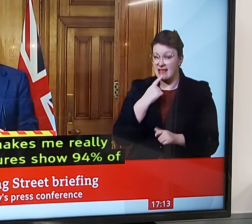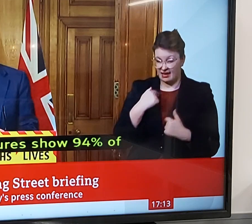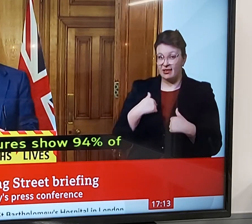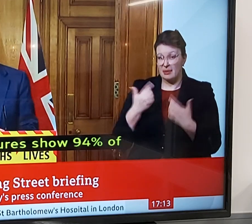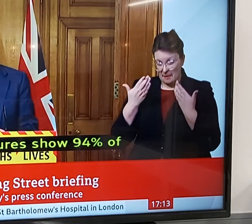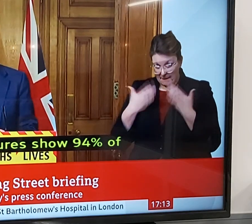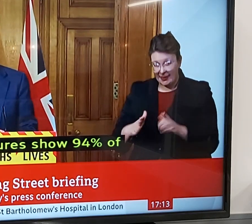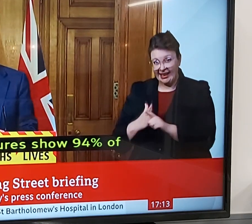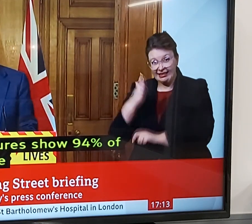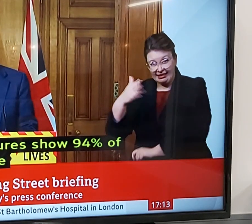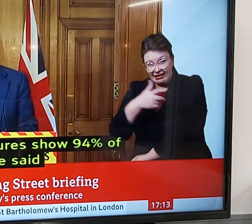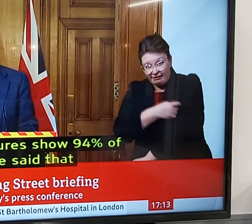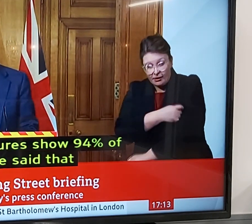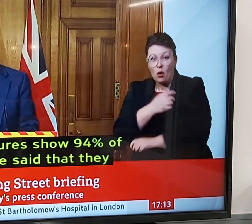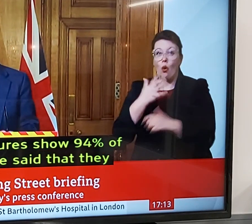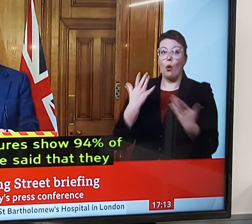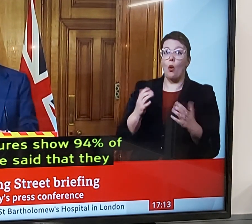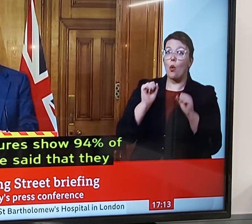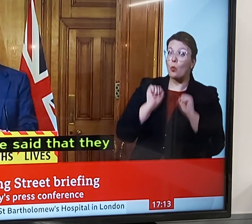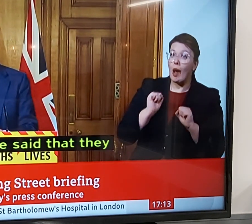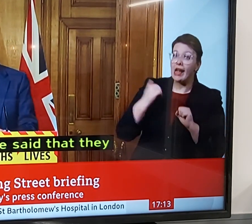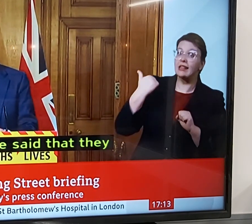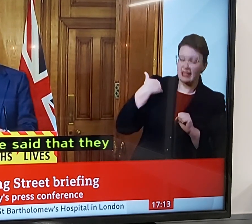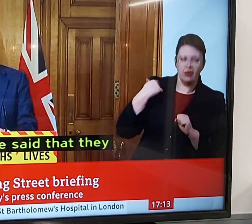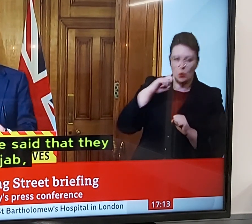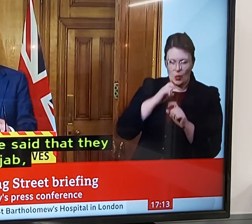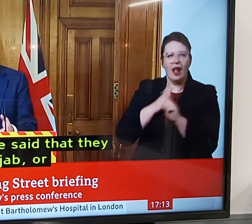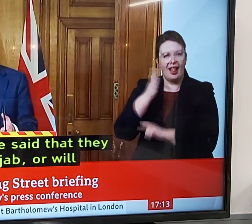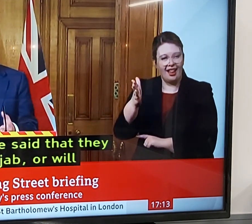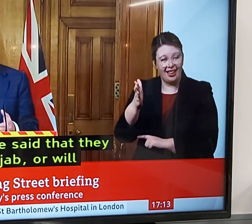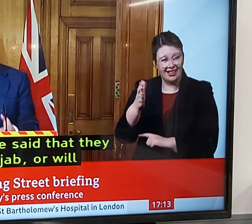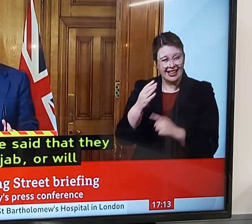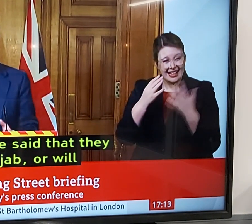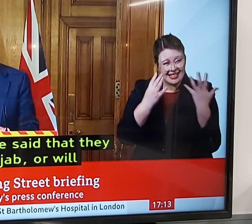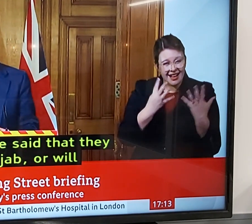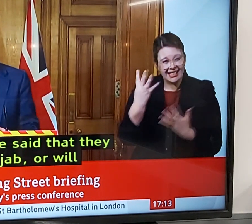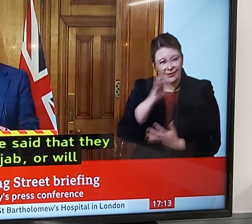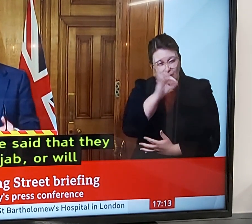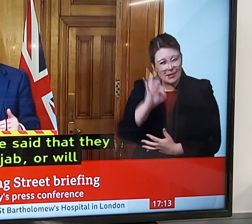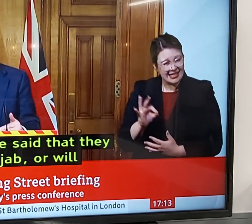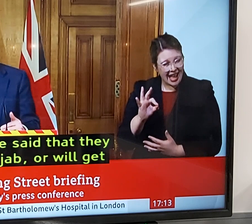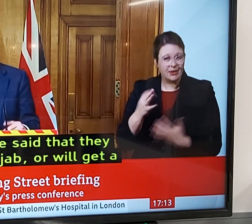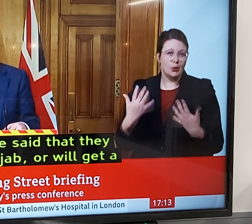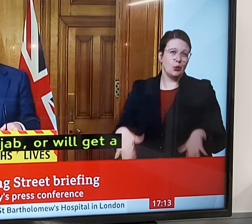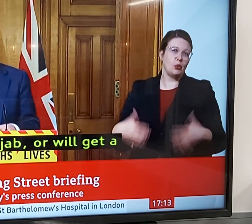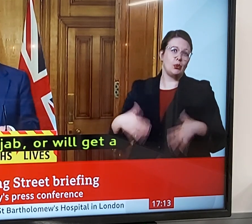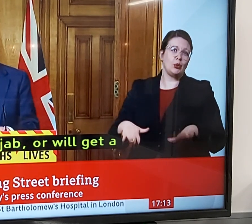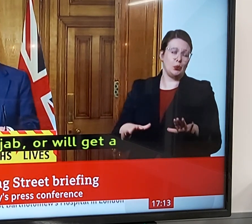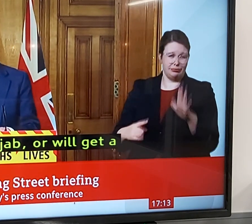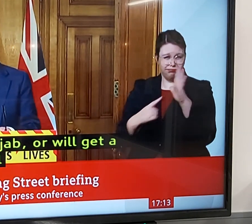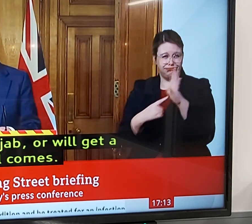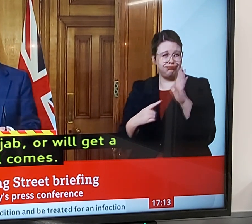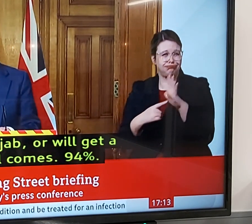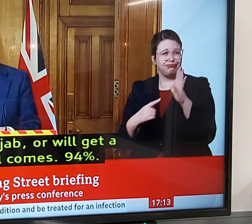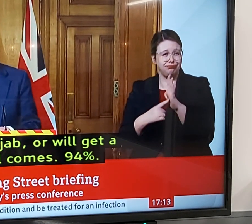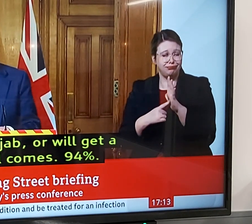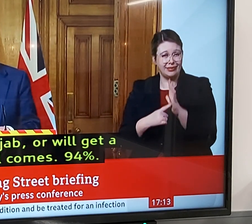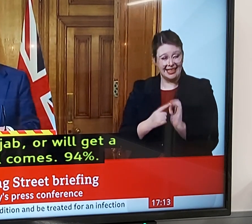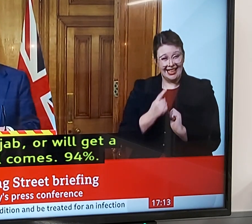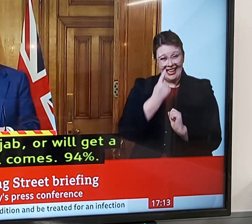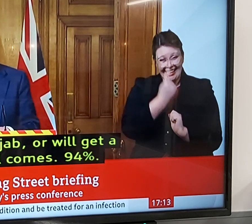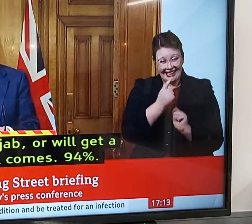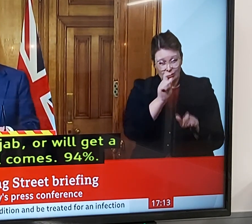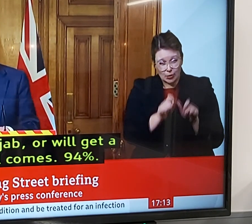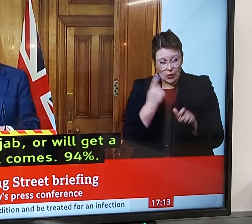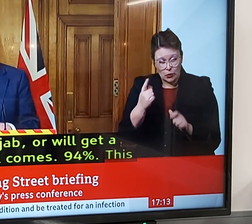jab when they're 94%. And this is so important because each and every jab makes us all